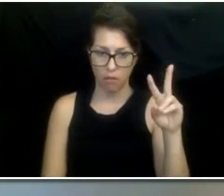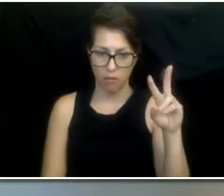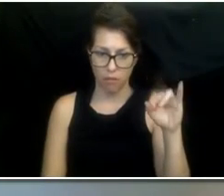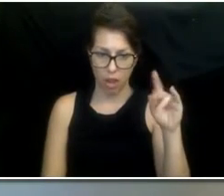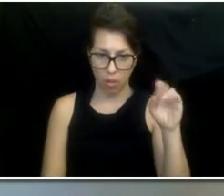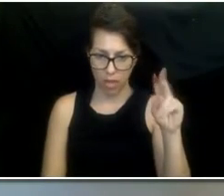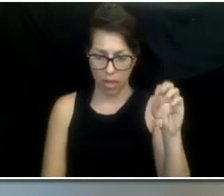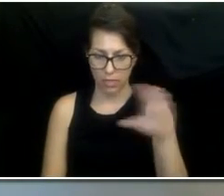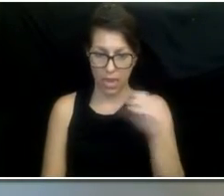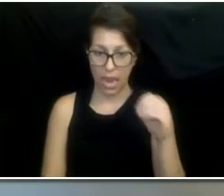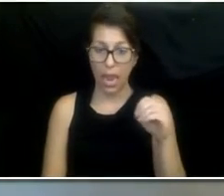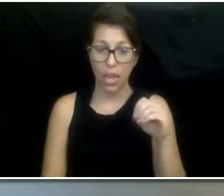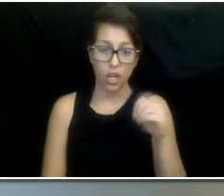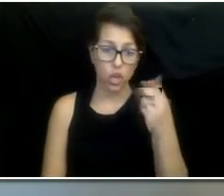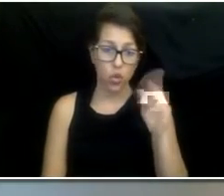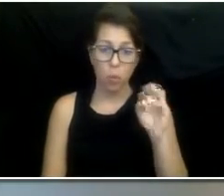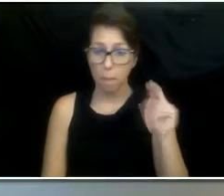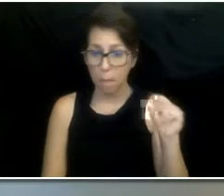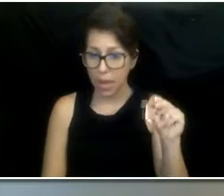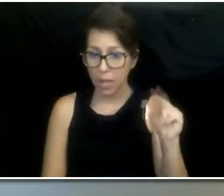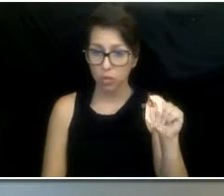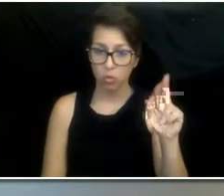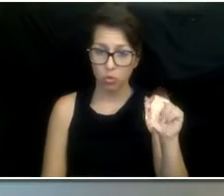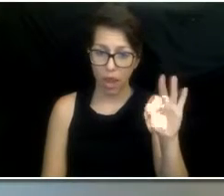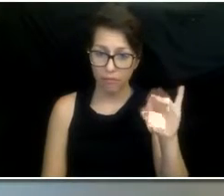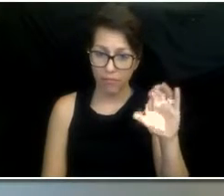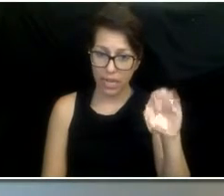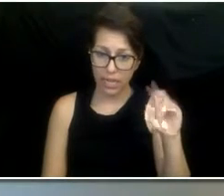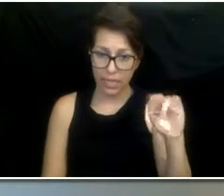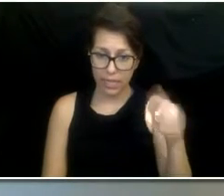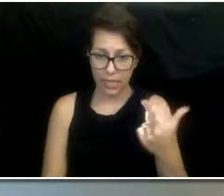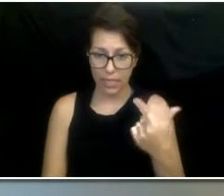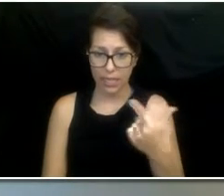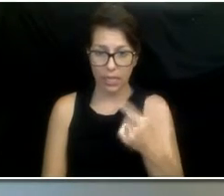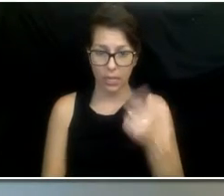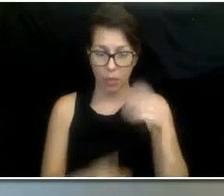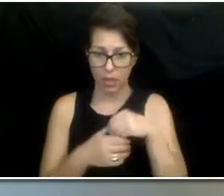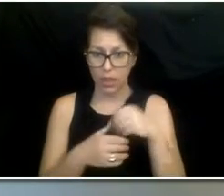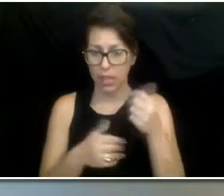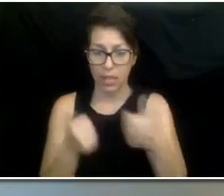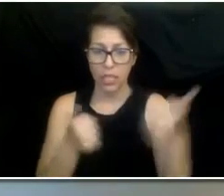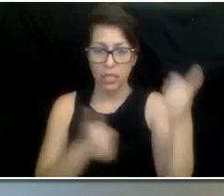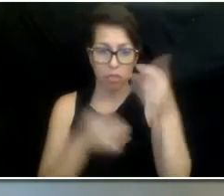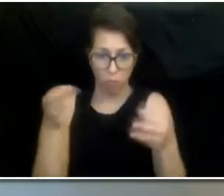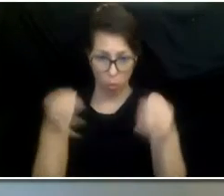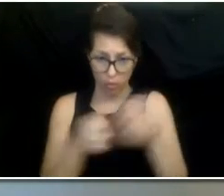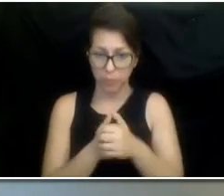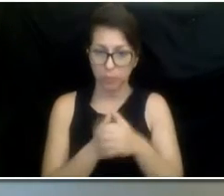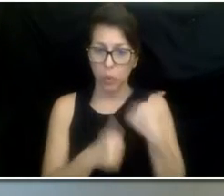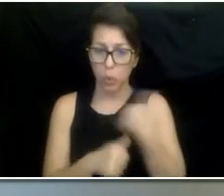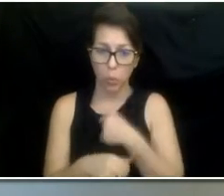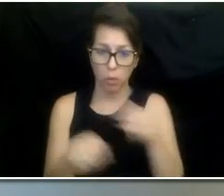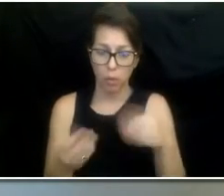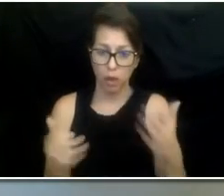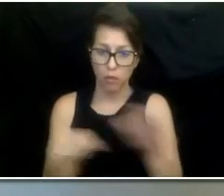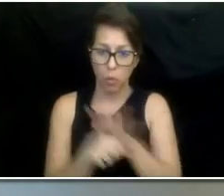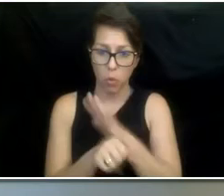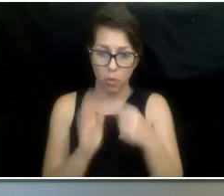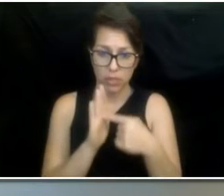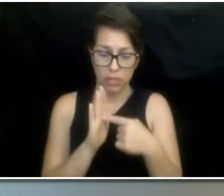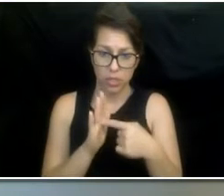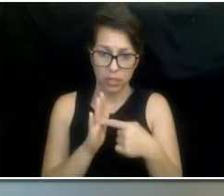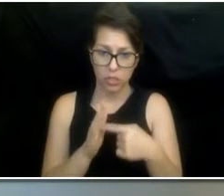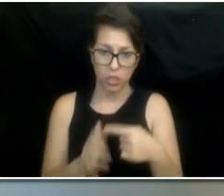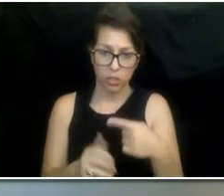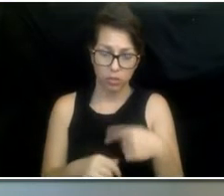protection their rights to custody of their children to child support spousal maintenance and Equitable division of property